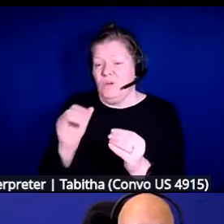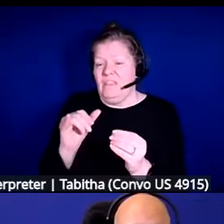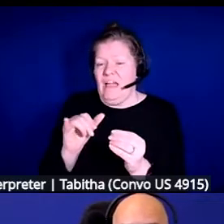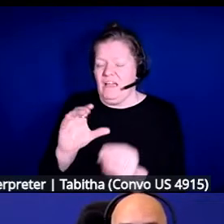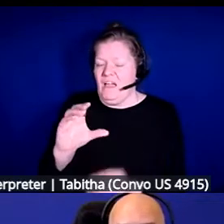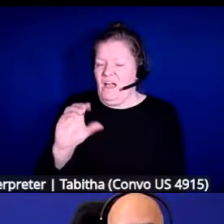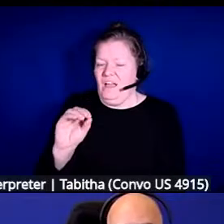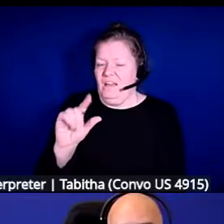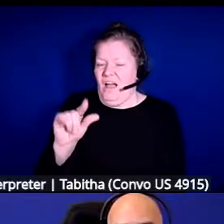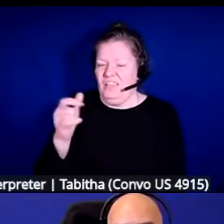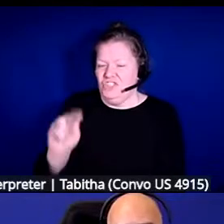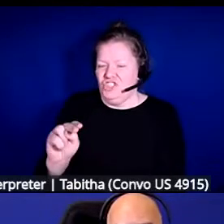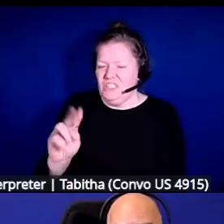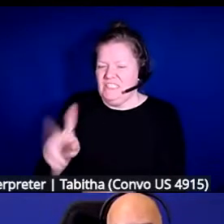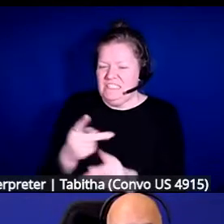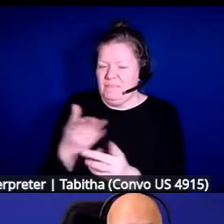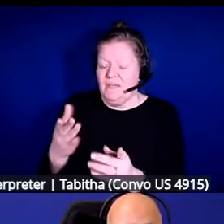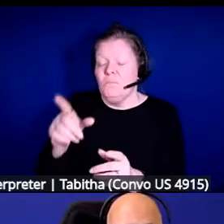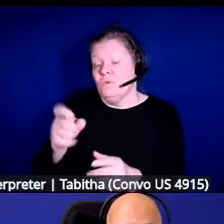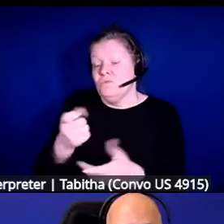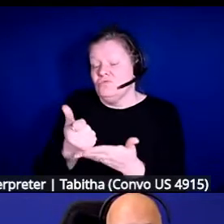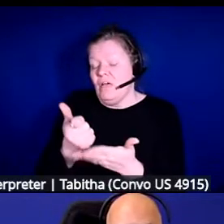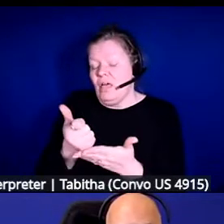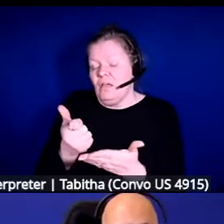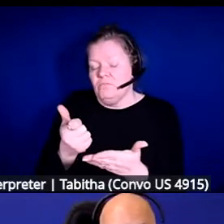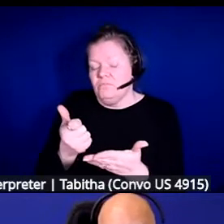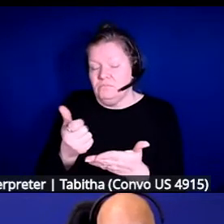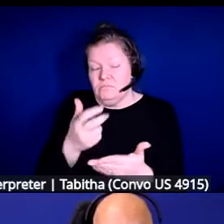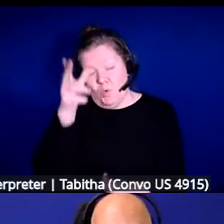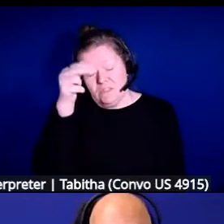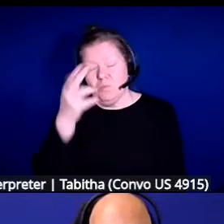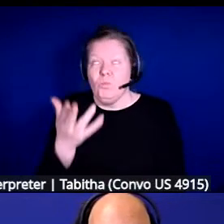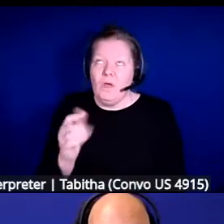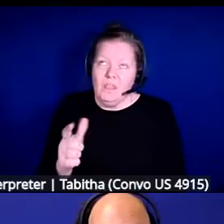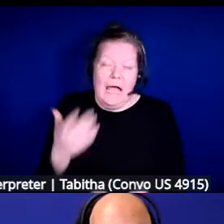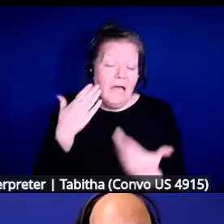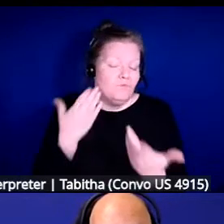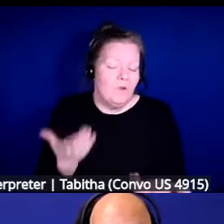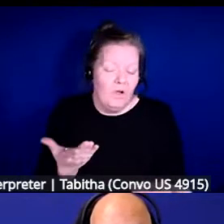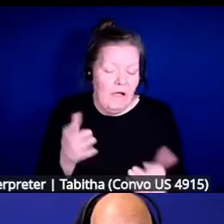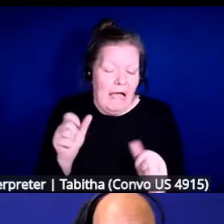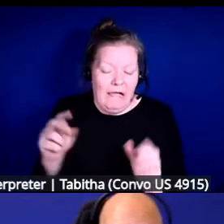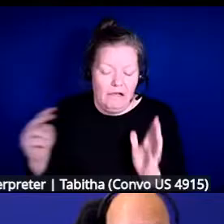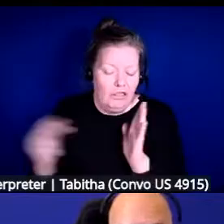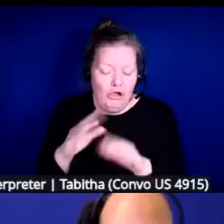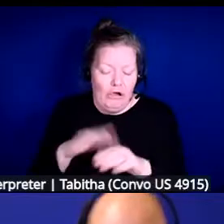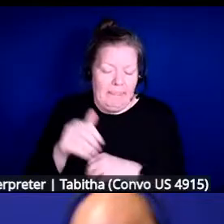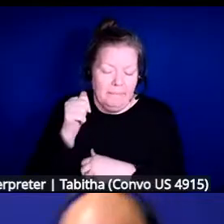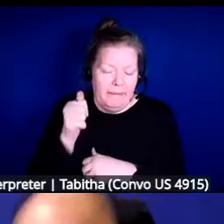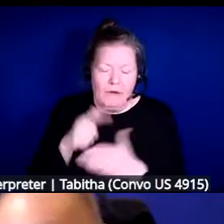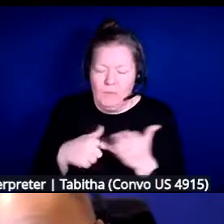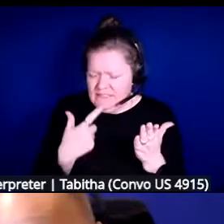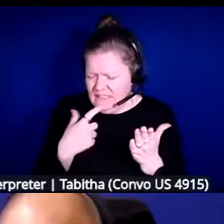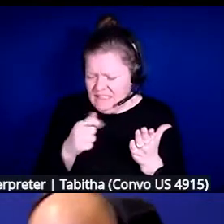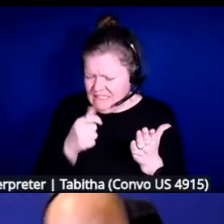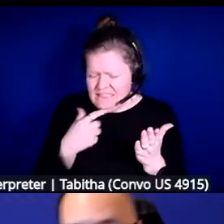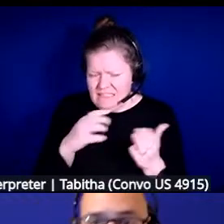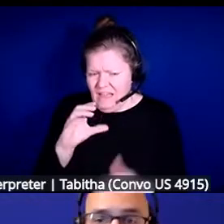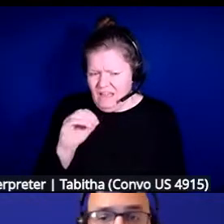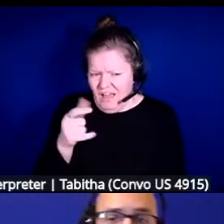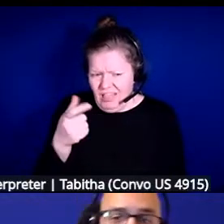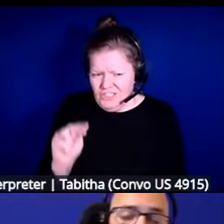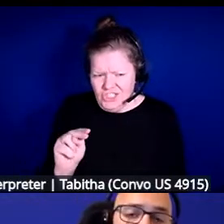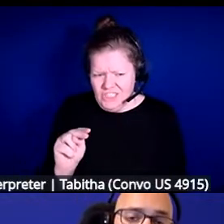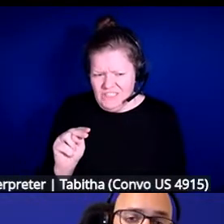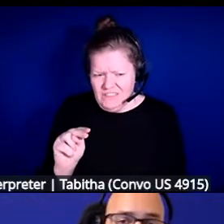collagen type thing because it's supposed to help Huh. horses. Well, I don't know. I could go look at the back. What does it say? It doesn't say collagen, I don't